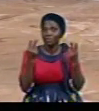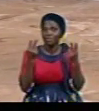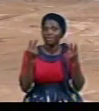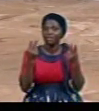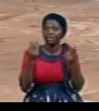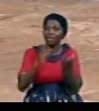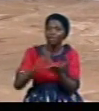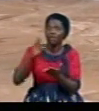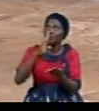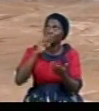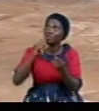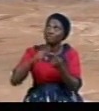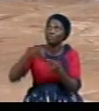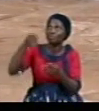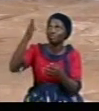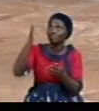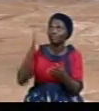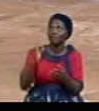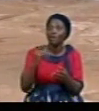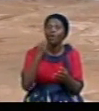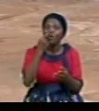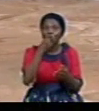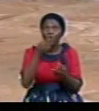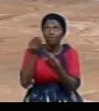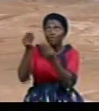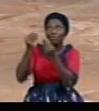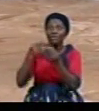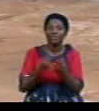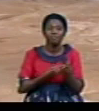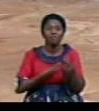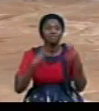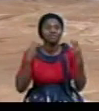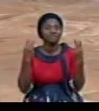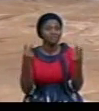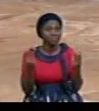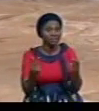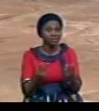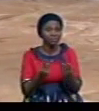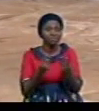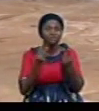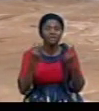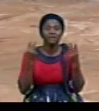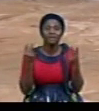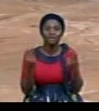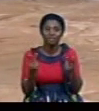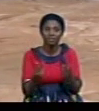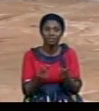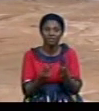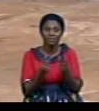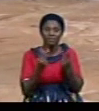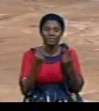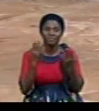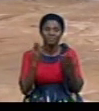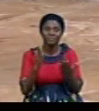victorious glory be to God who gave us that victory